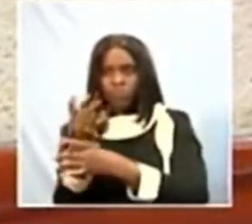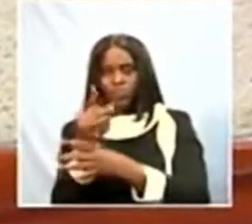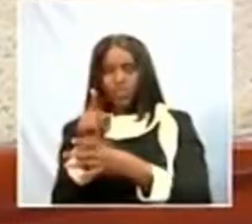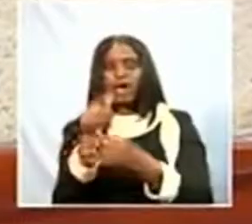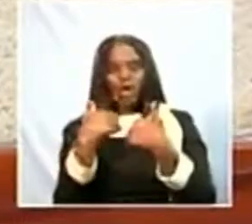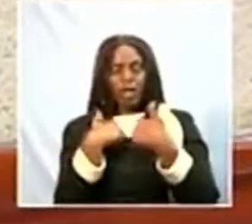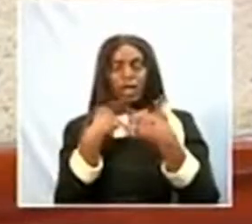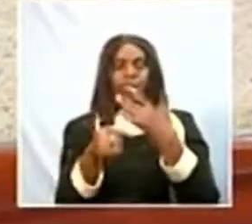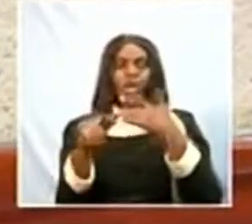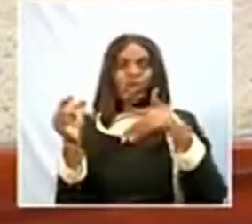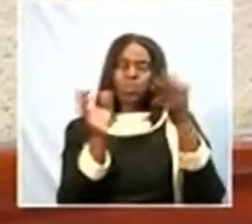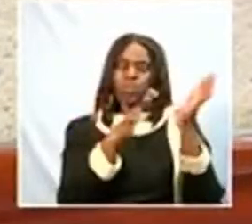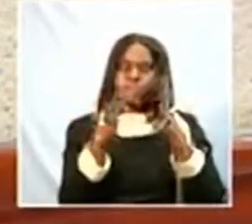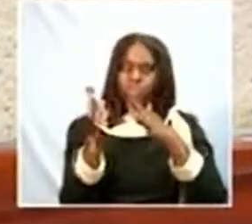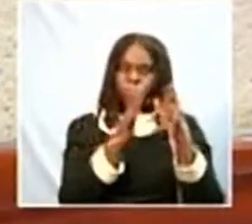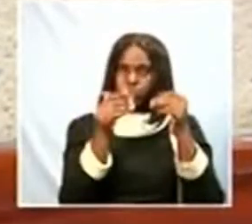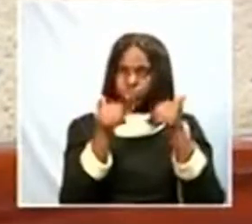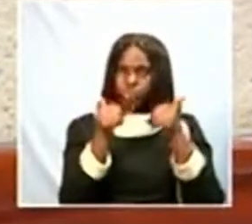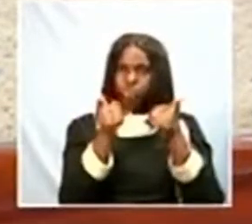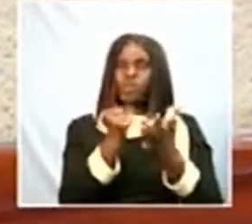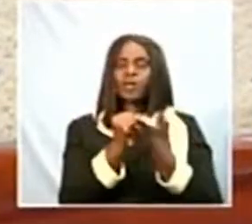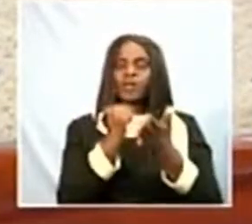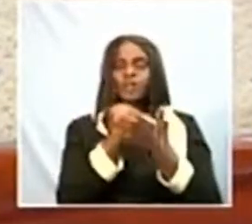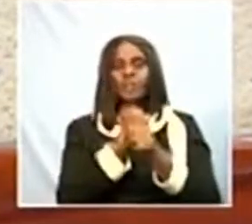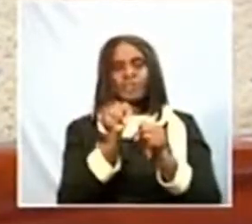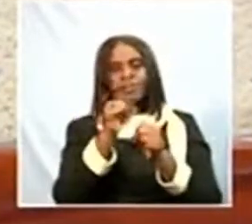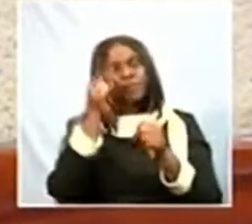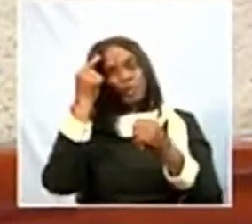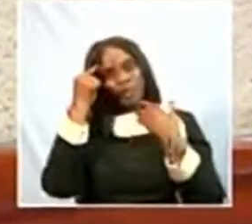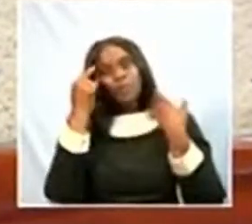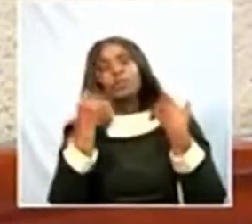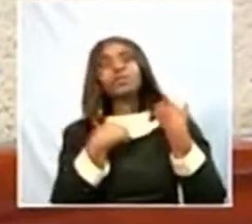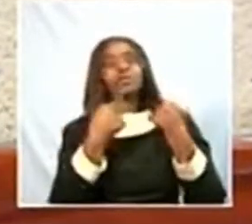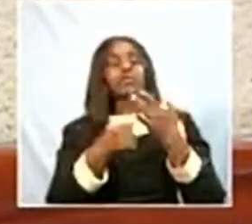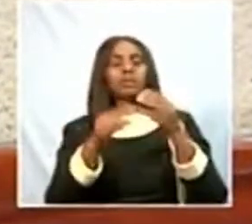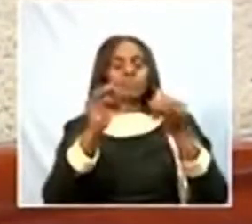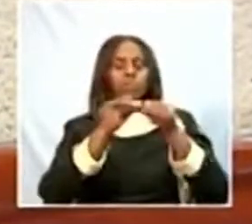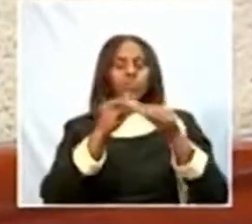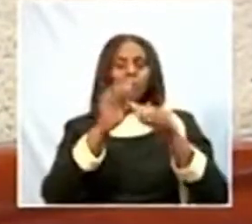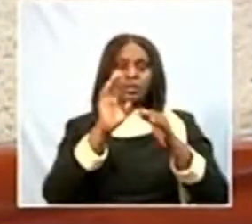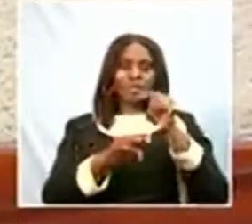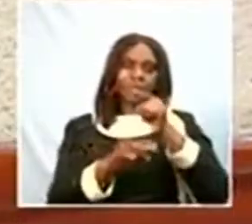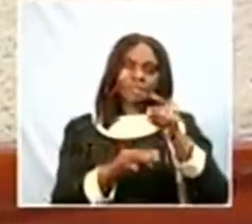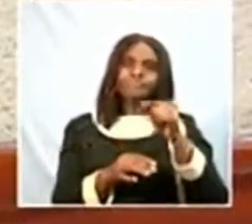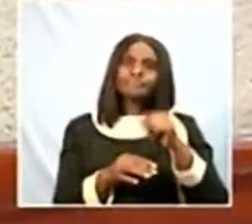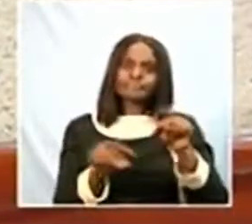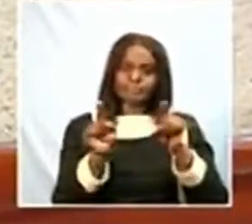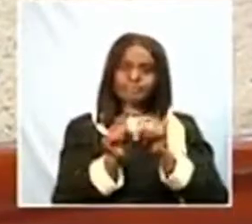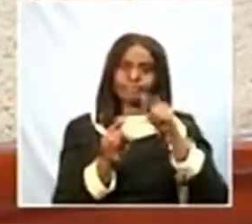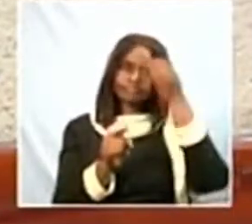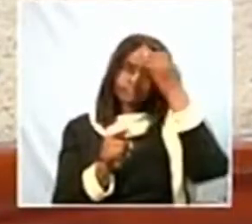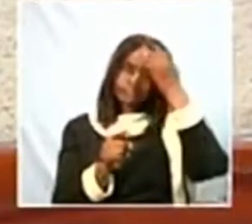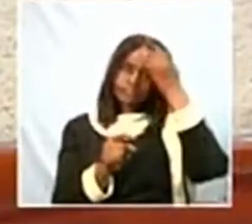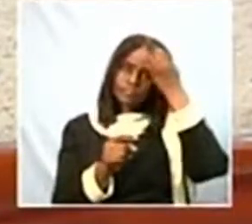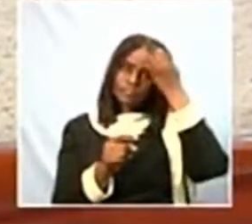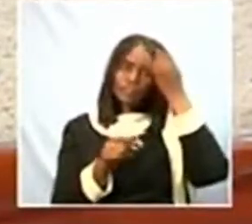we contributed to the climate change, Madam Speaker. The government has done more than amazing, but the general public